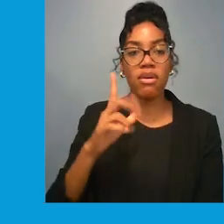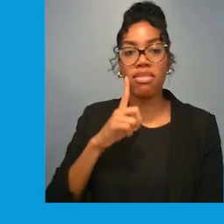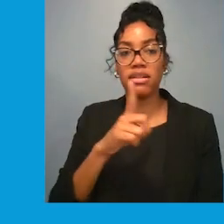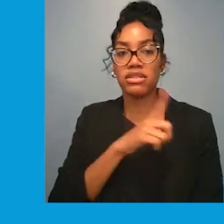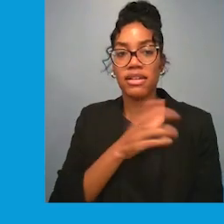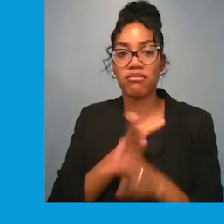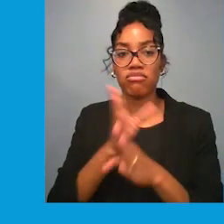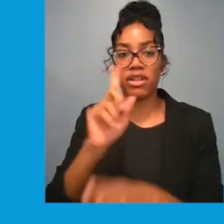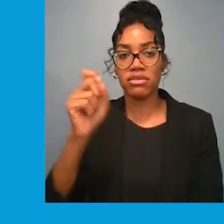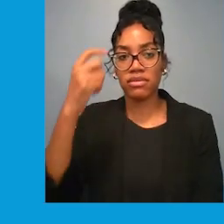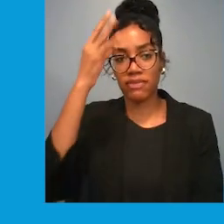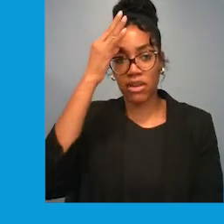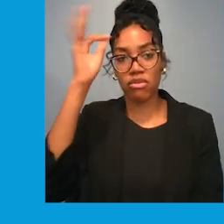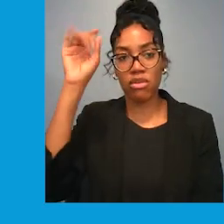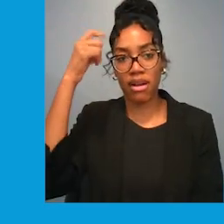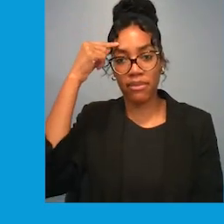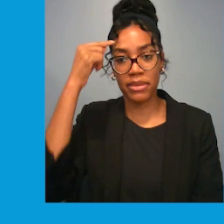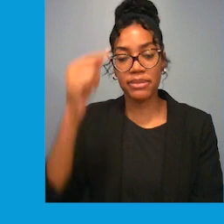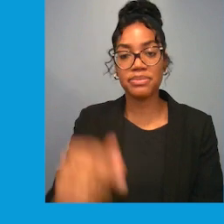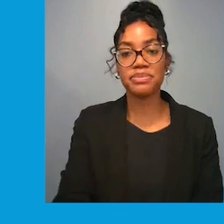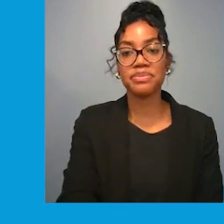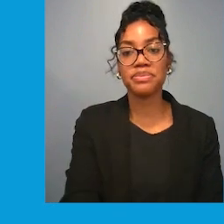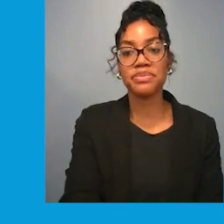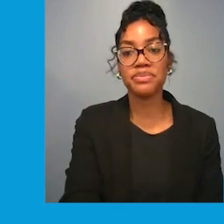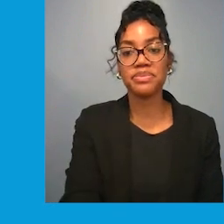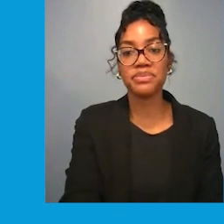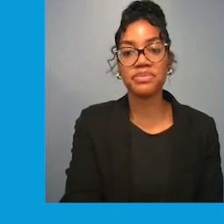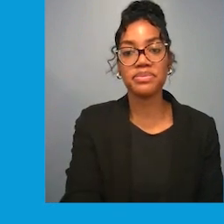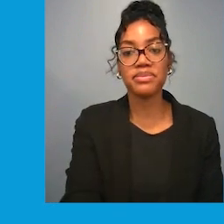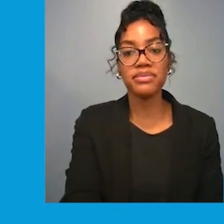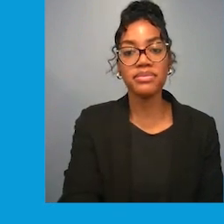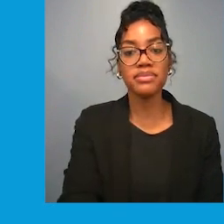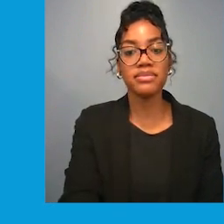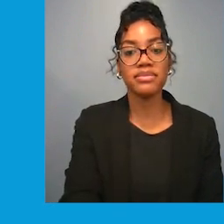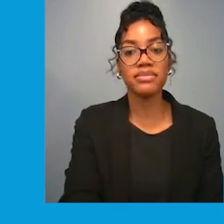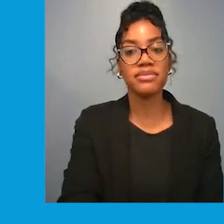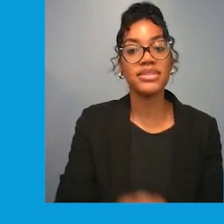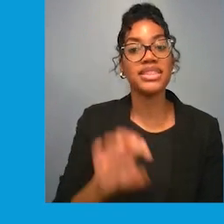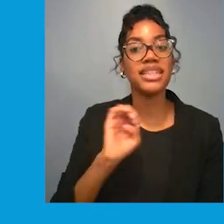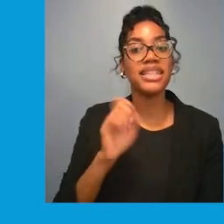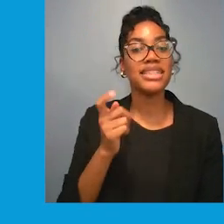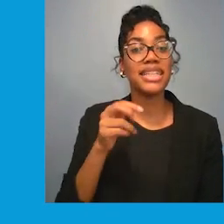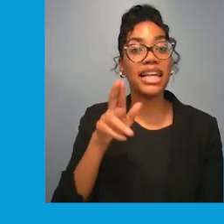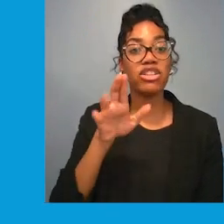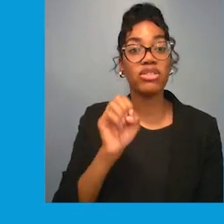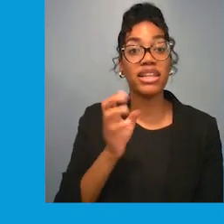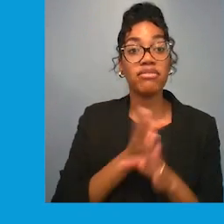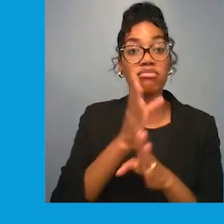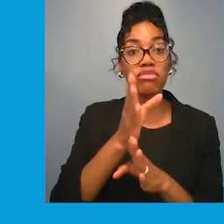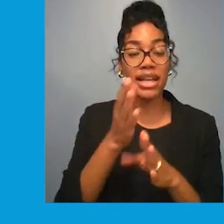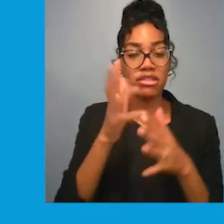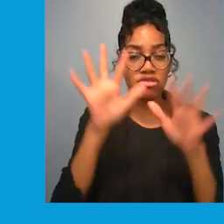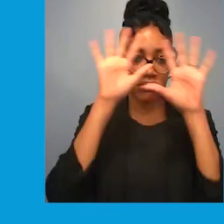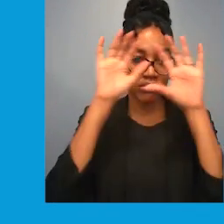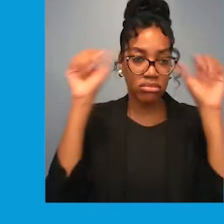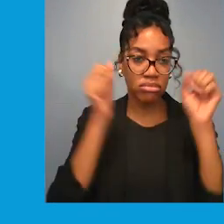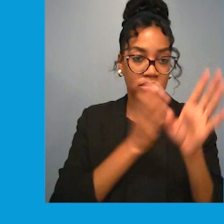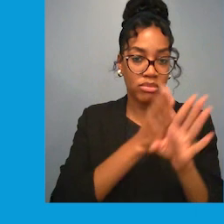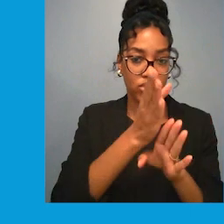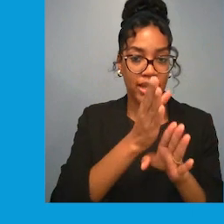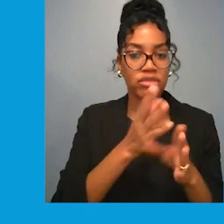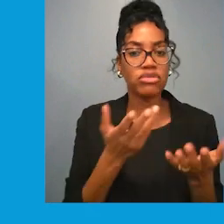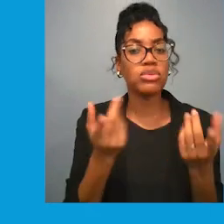So what is the executive branch? The executive branch carries out the laws. Some possible hosts that you may be working with